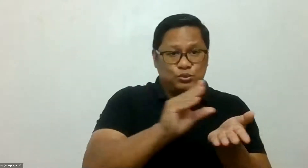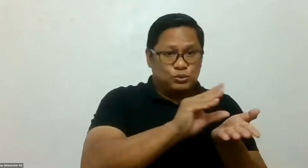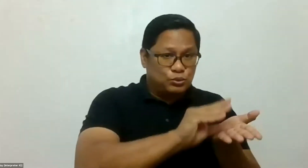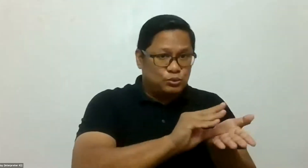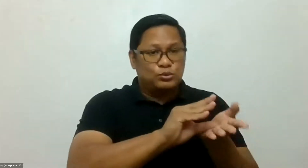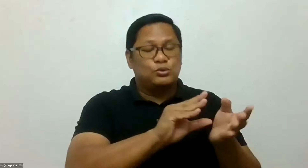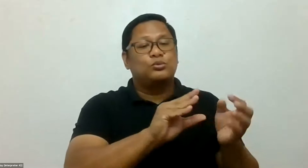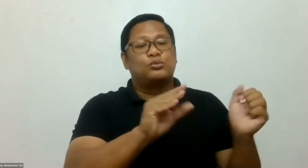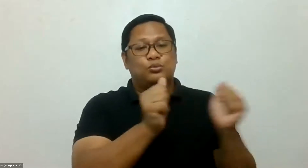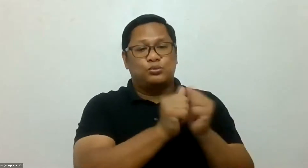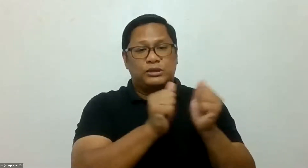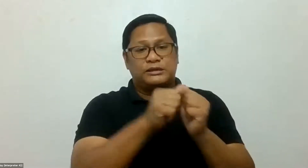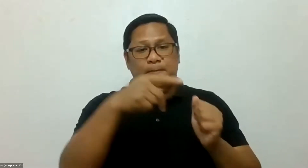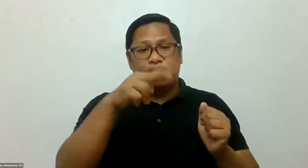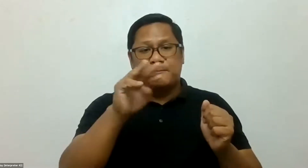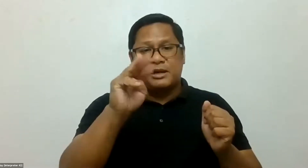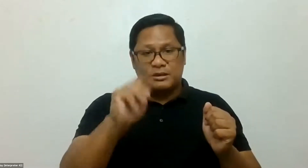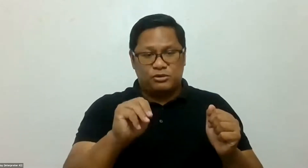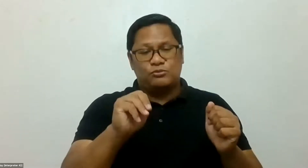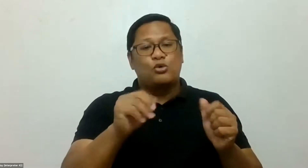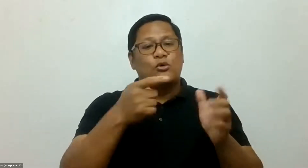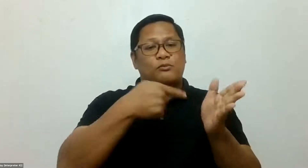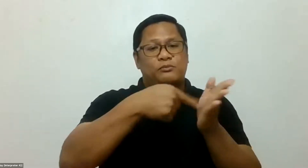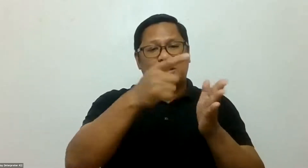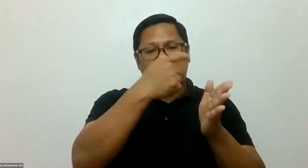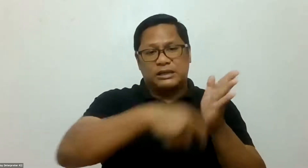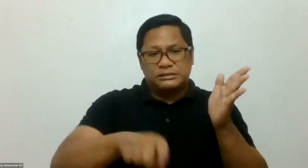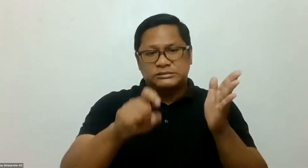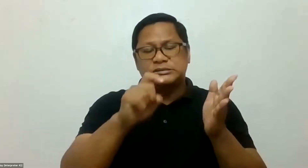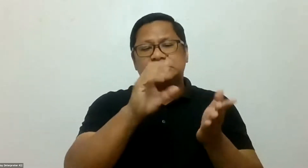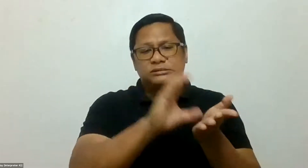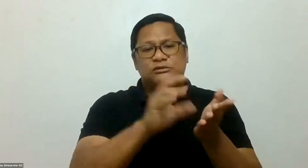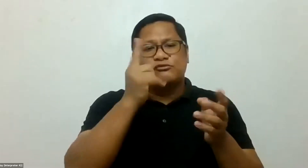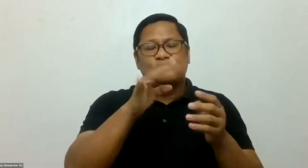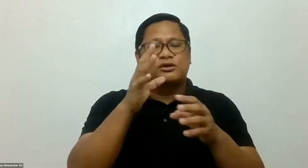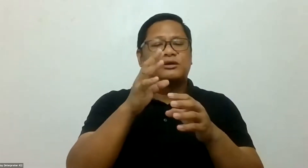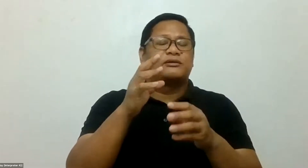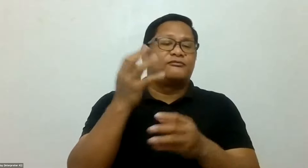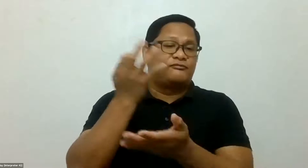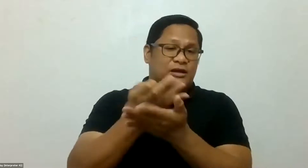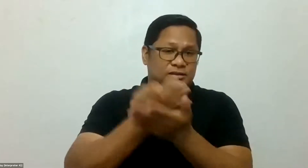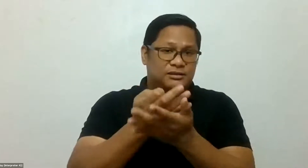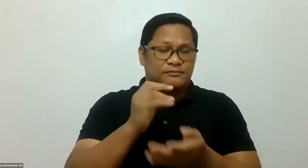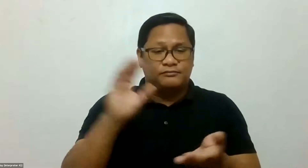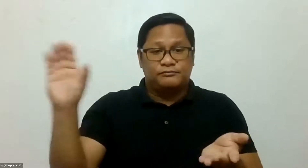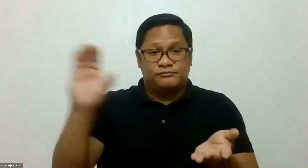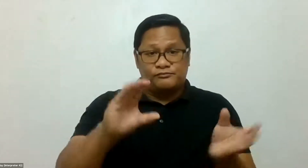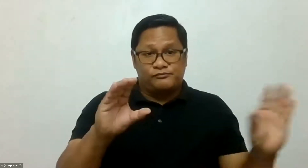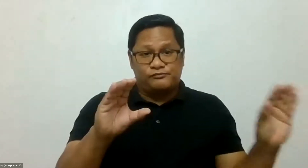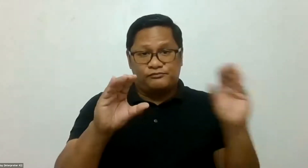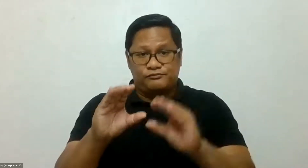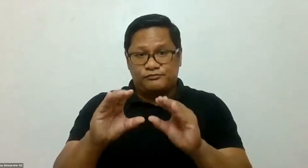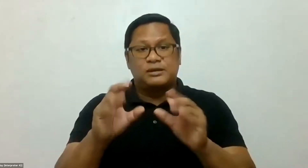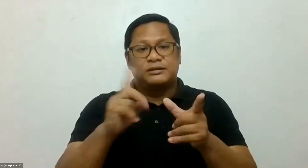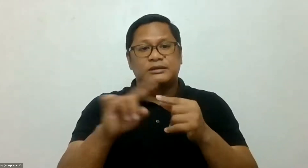with premiums, payroll taxes in a purchasing fund. And then government